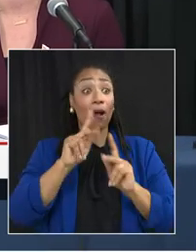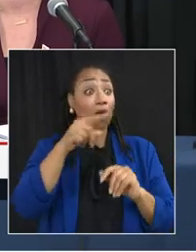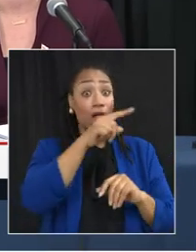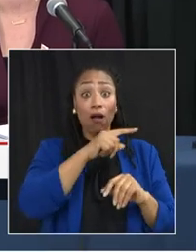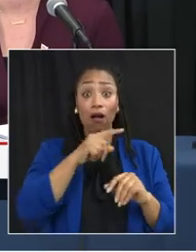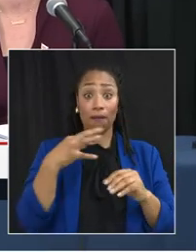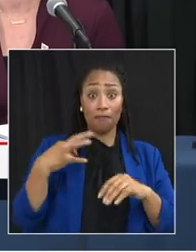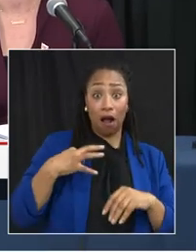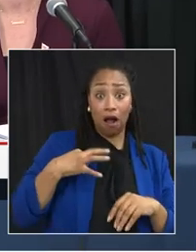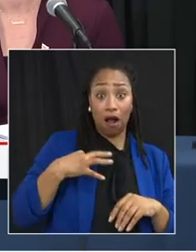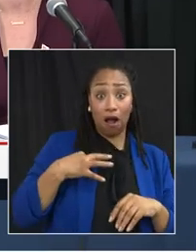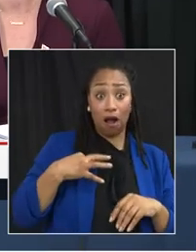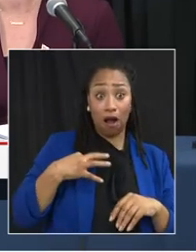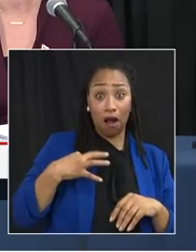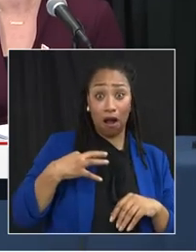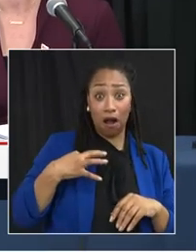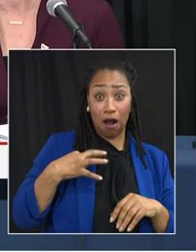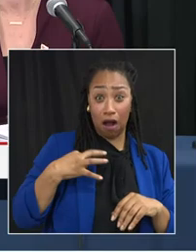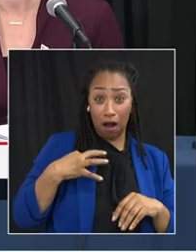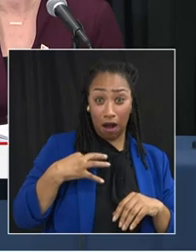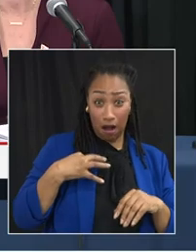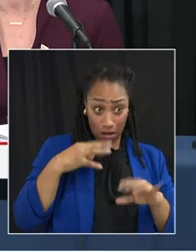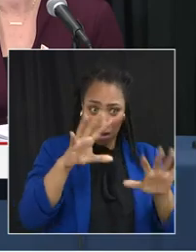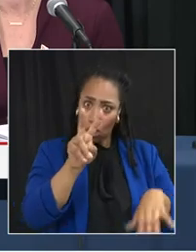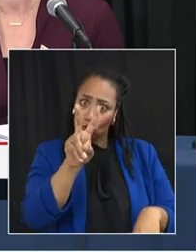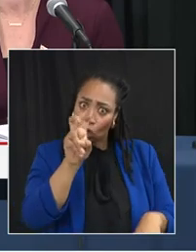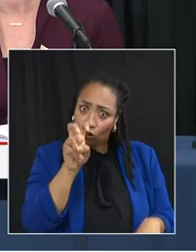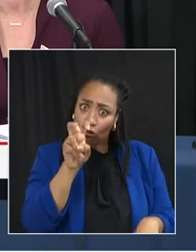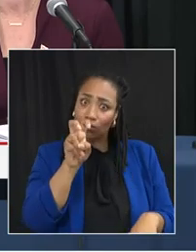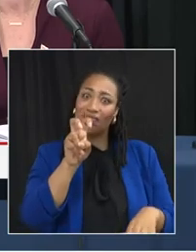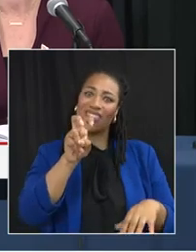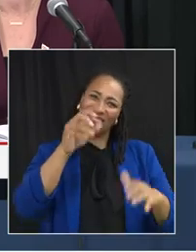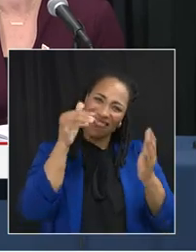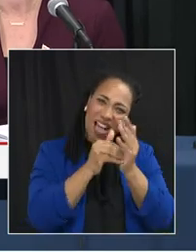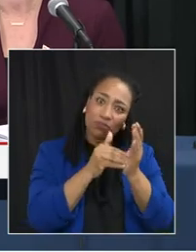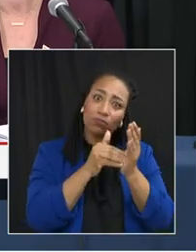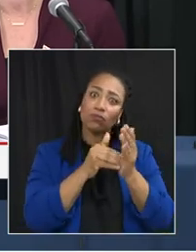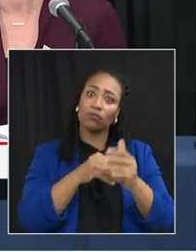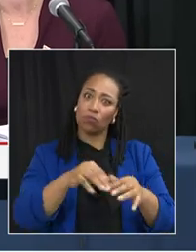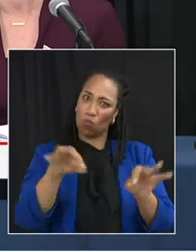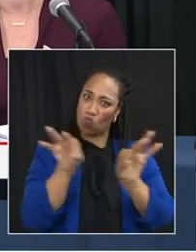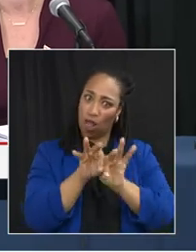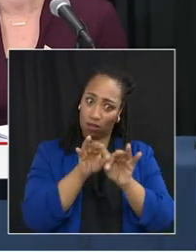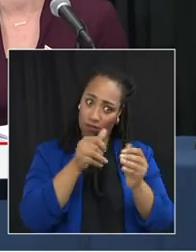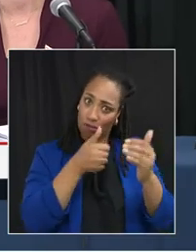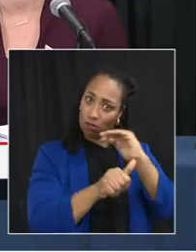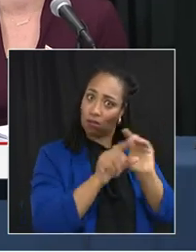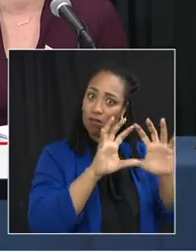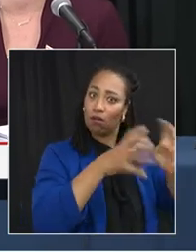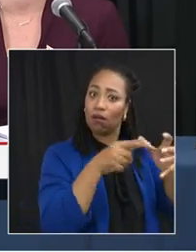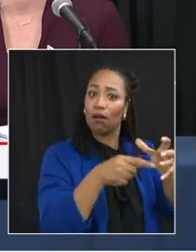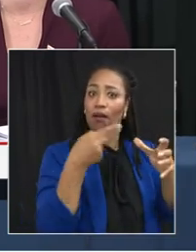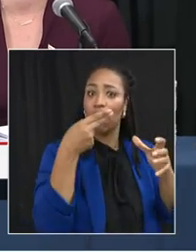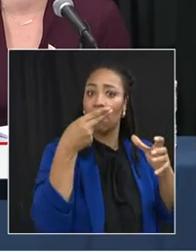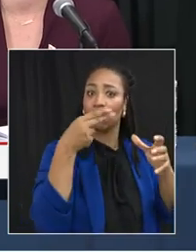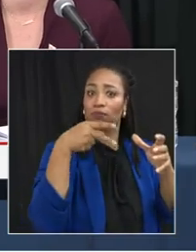$202,000 worth of HPAP. So that's literally cash off of your, the price of your home. And